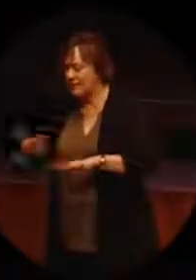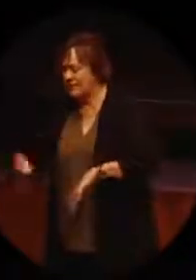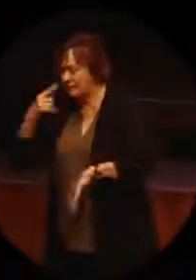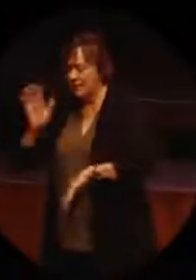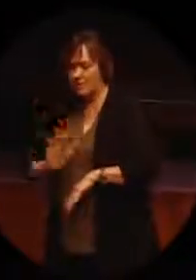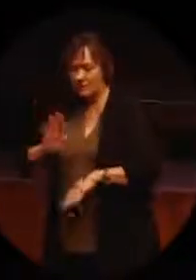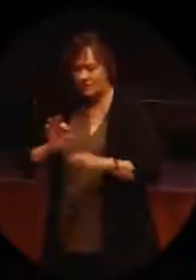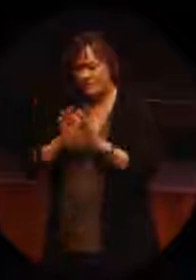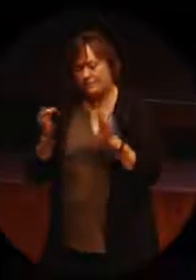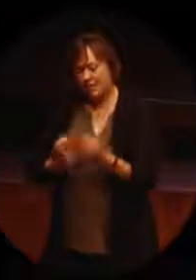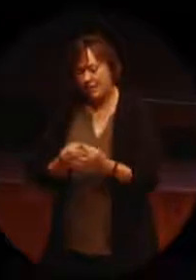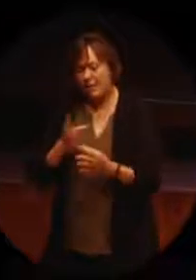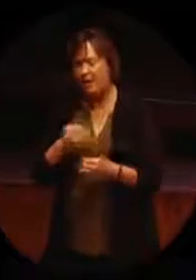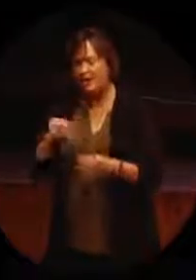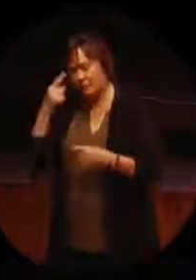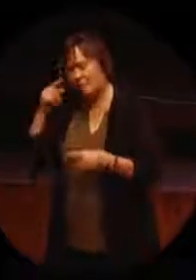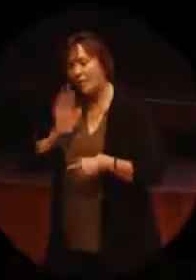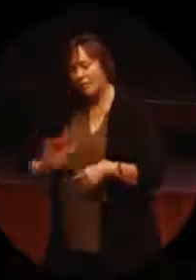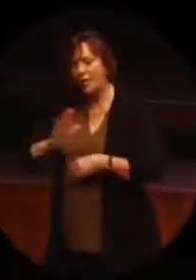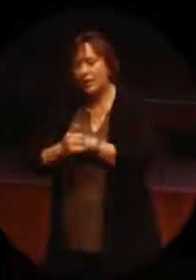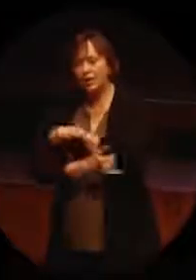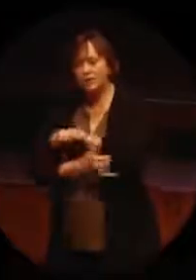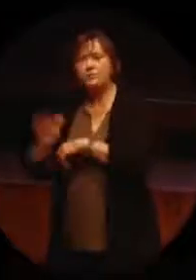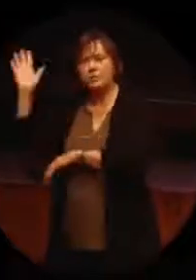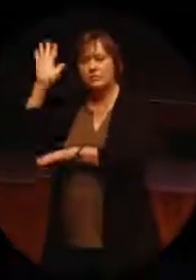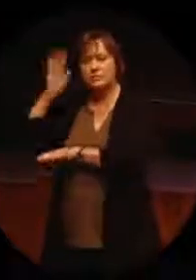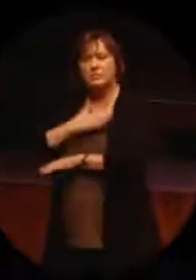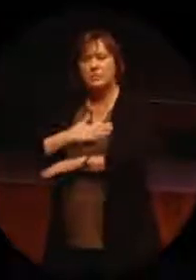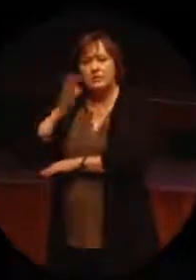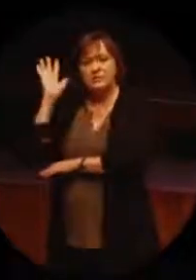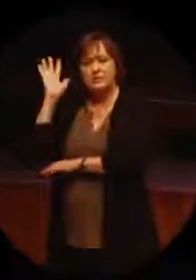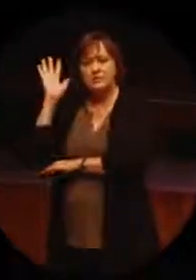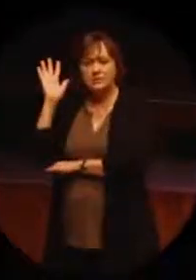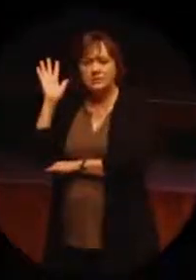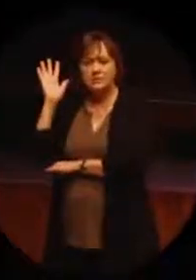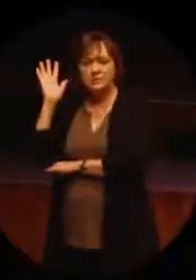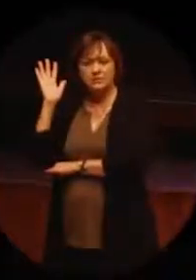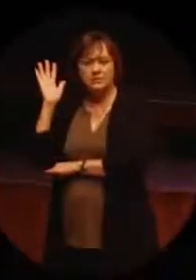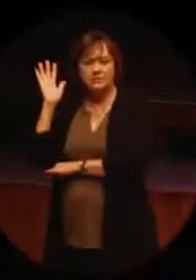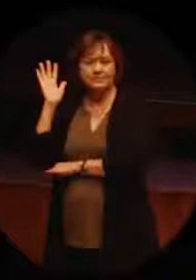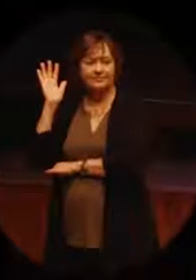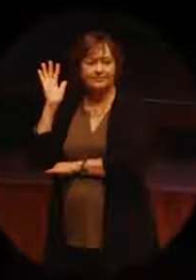die for their family and for their country? I'd like a show of hands.